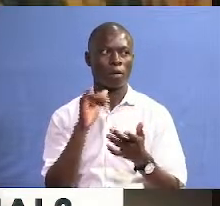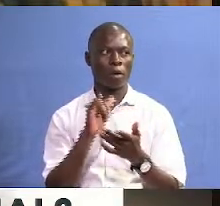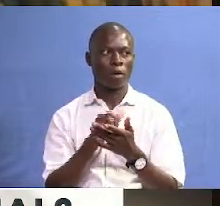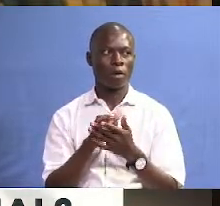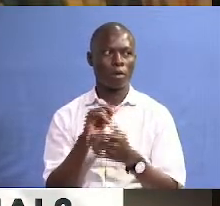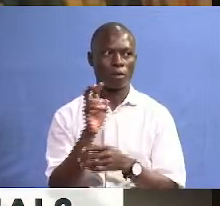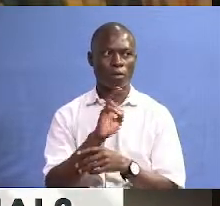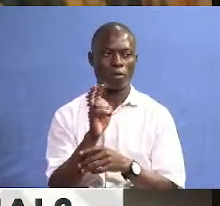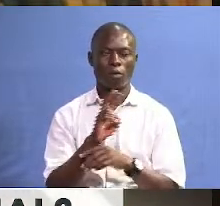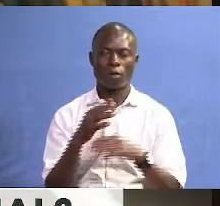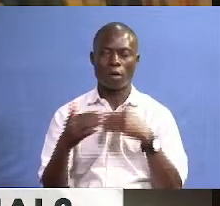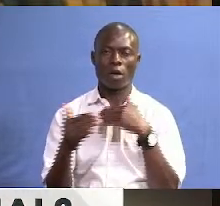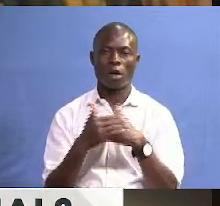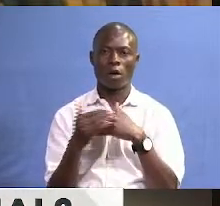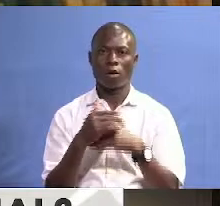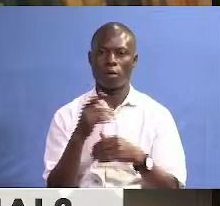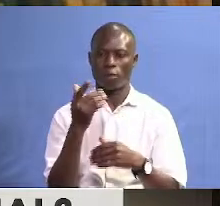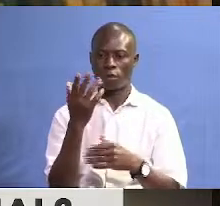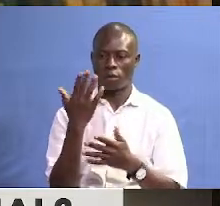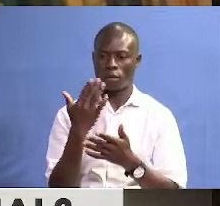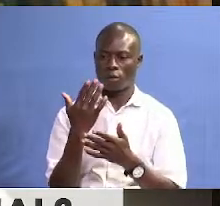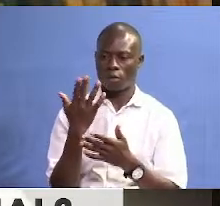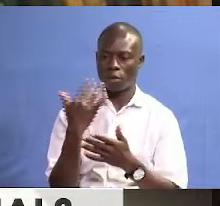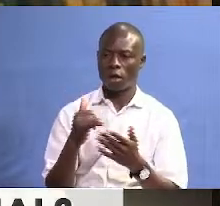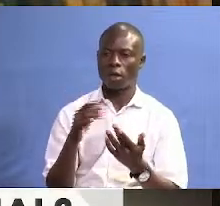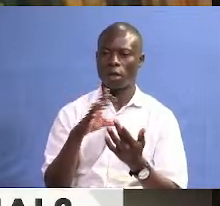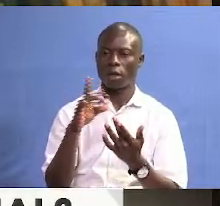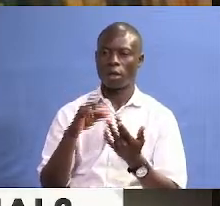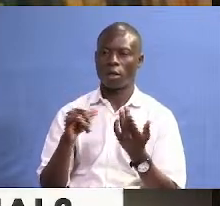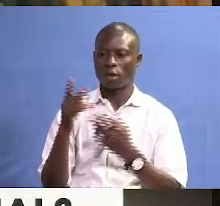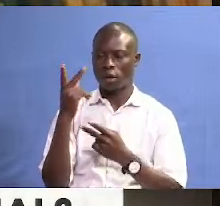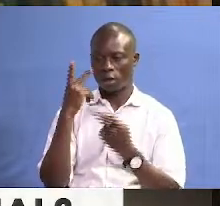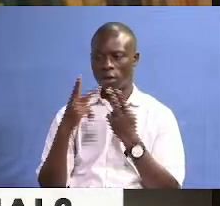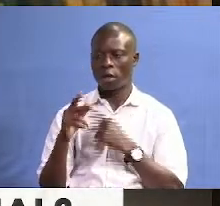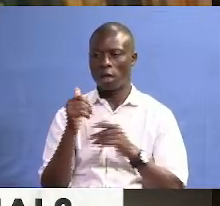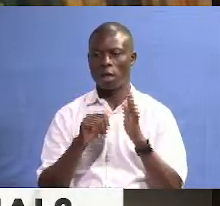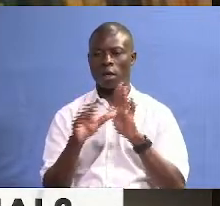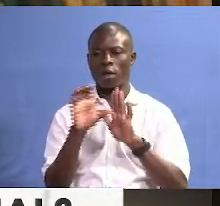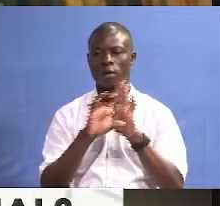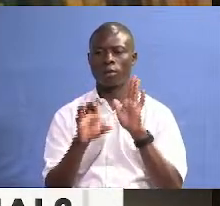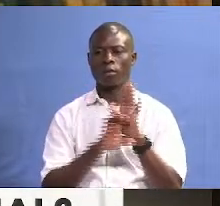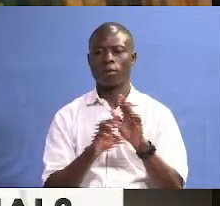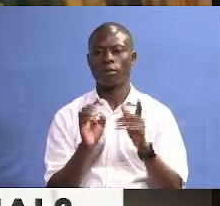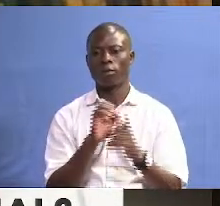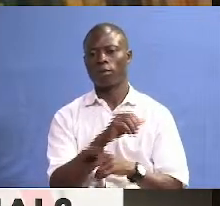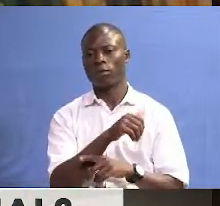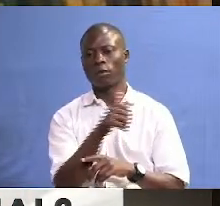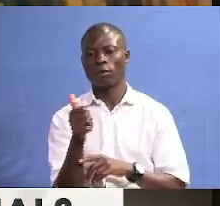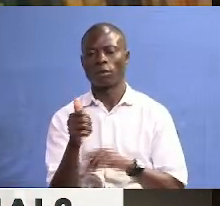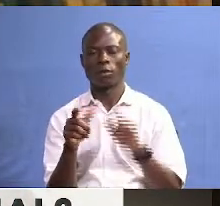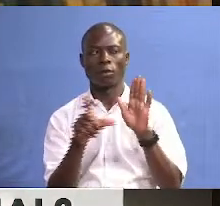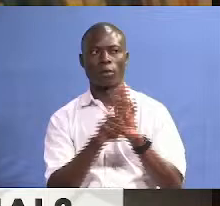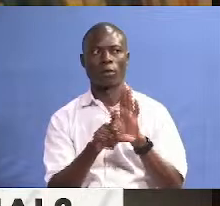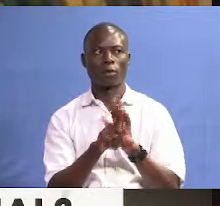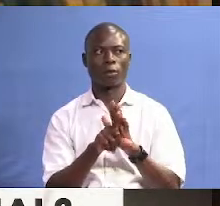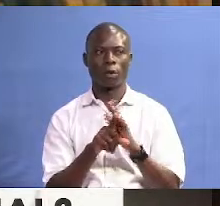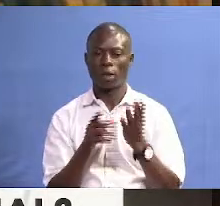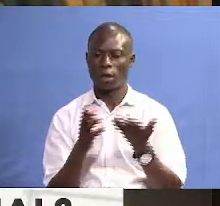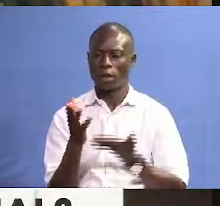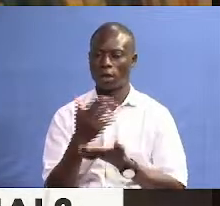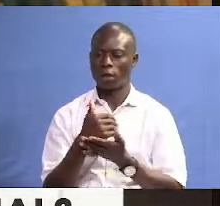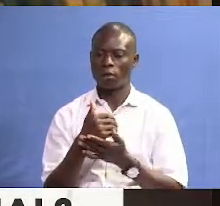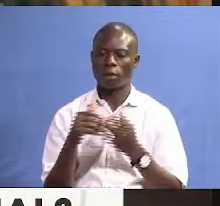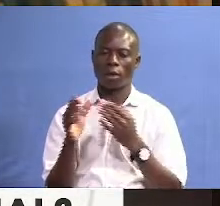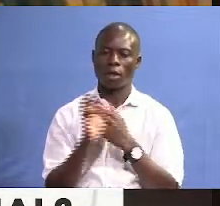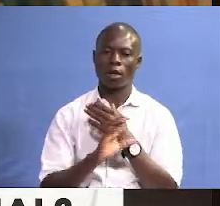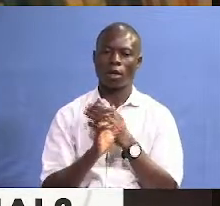into the gross violation of the provisions of the Constitution or any other written law that govern our country in